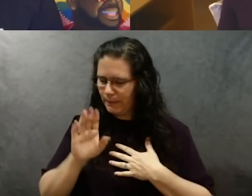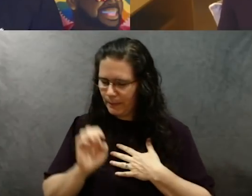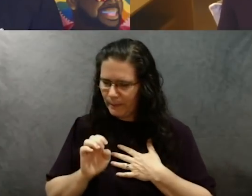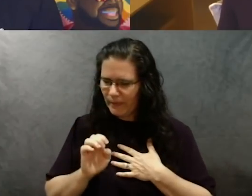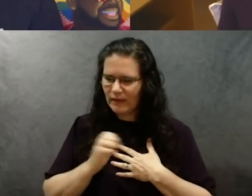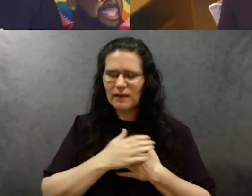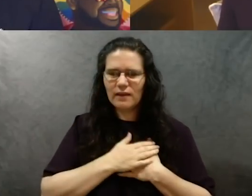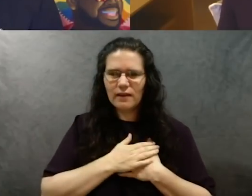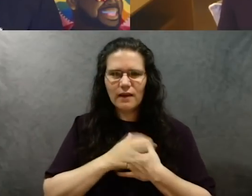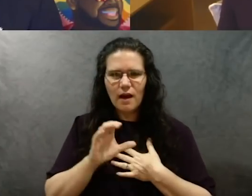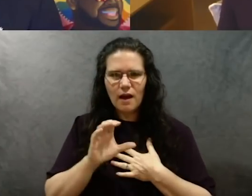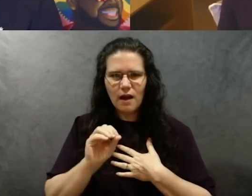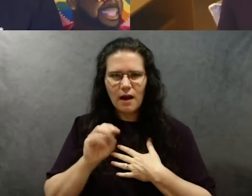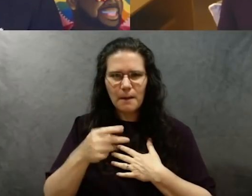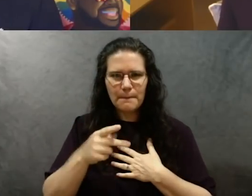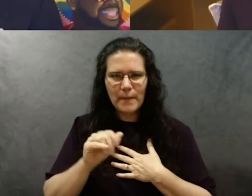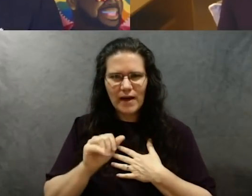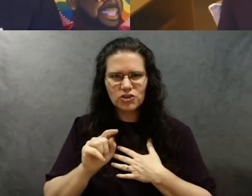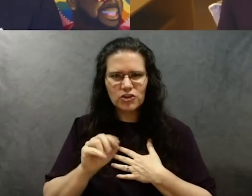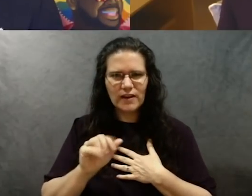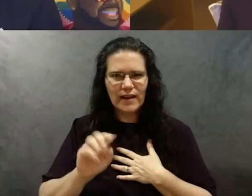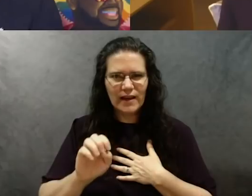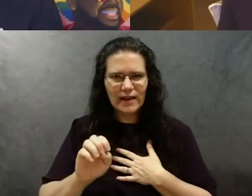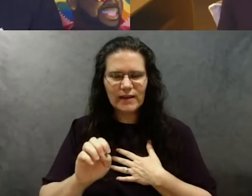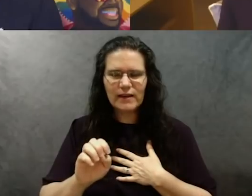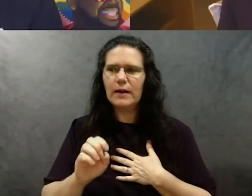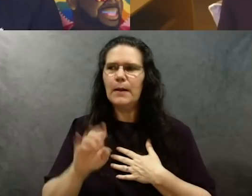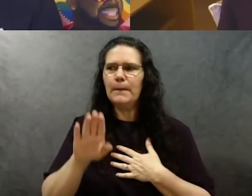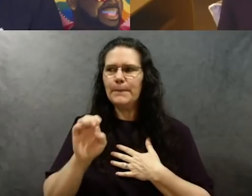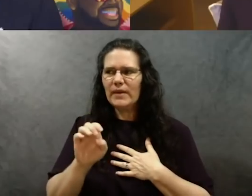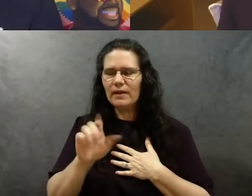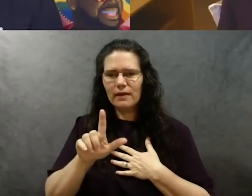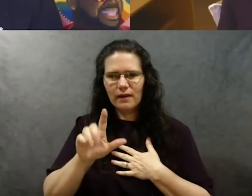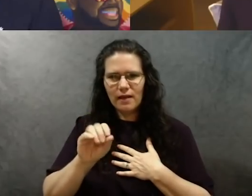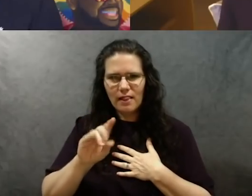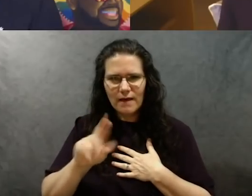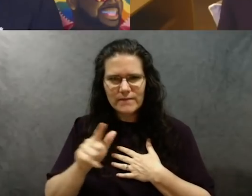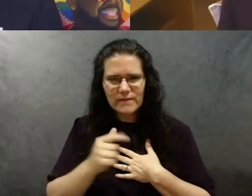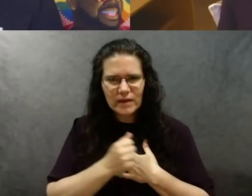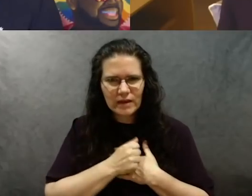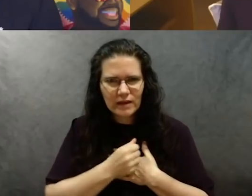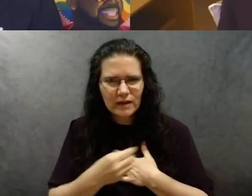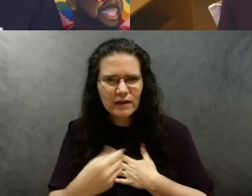be loving and gracious, you know?